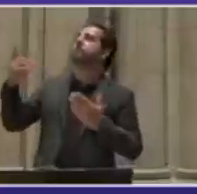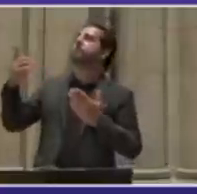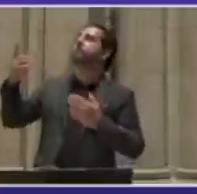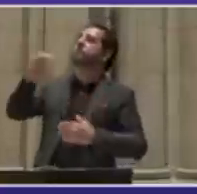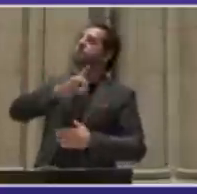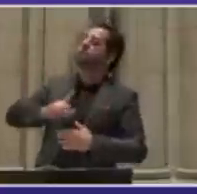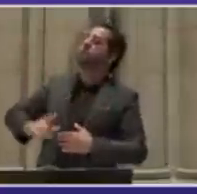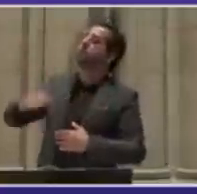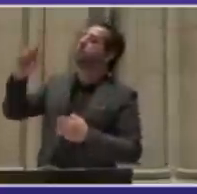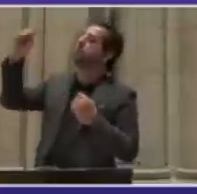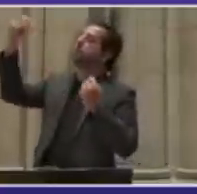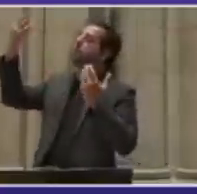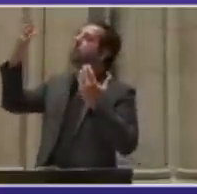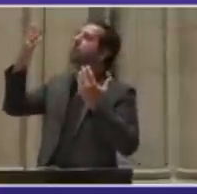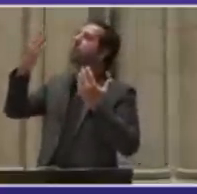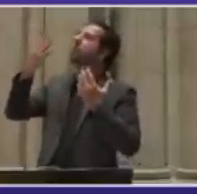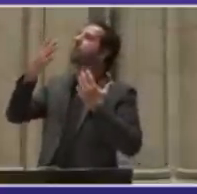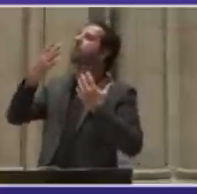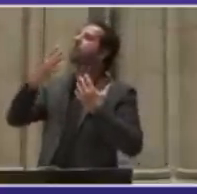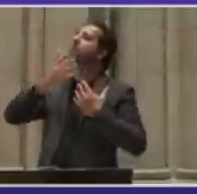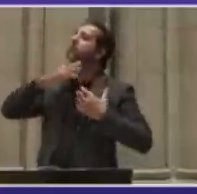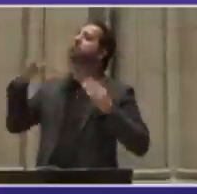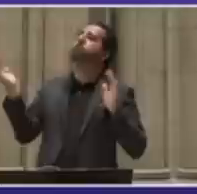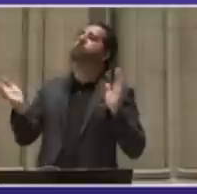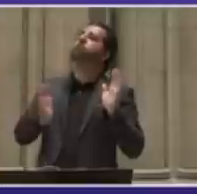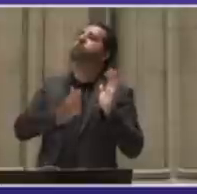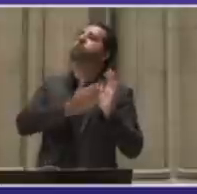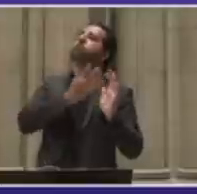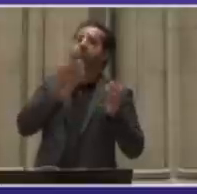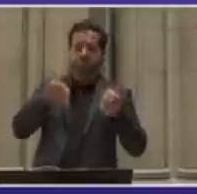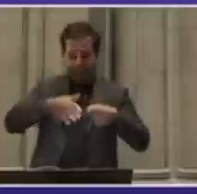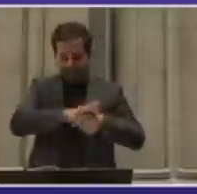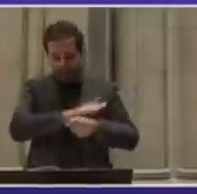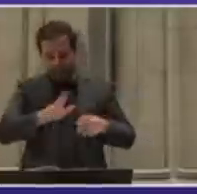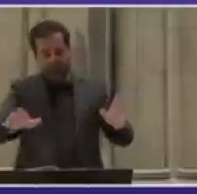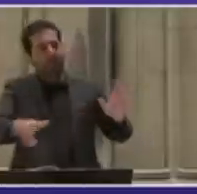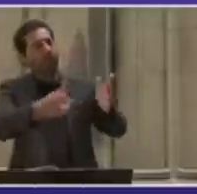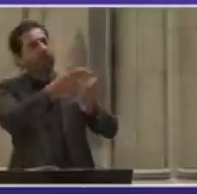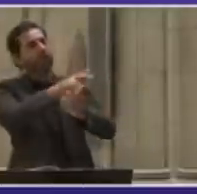Holy.